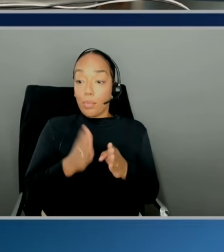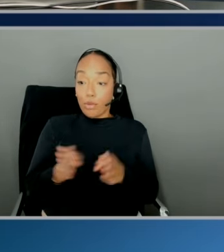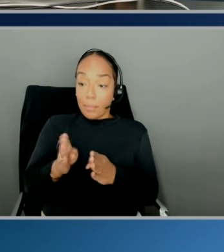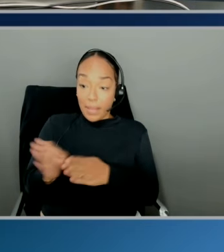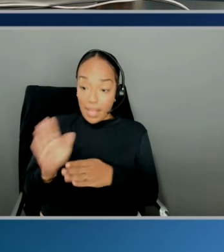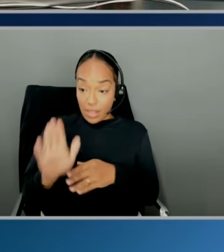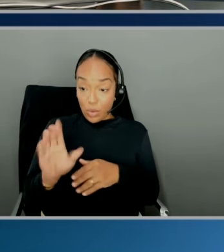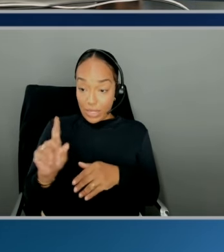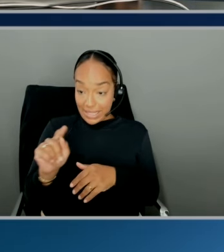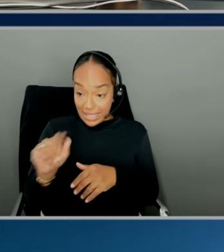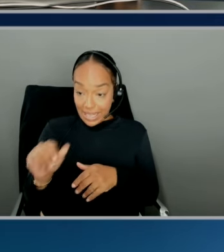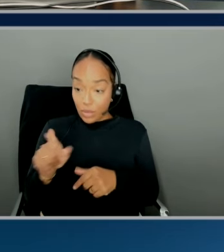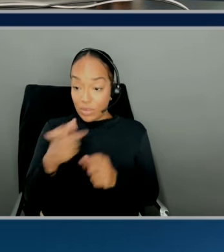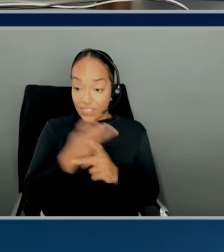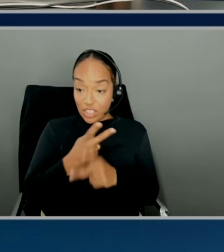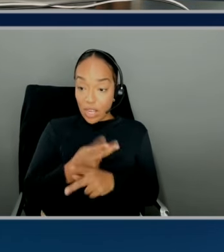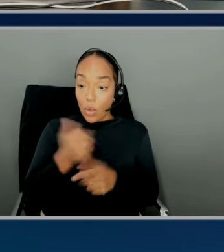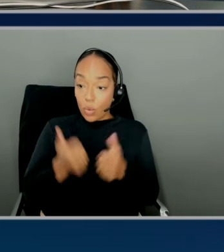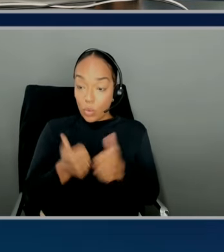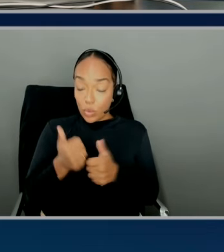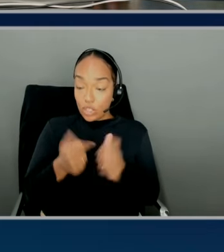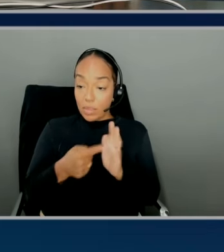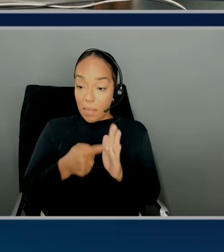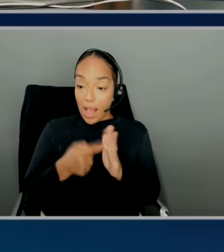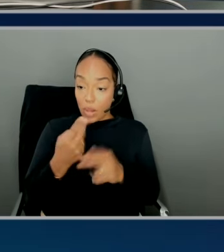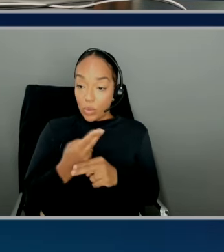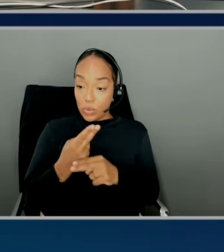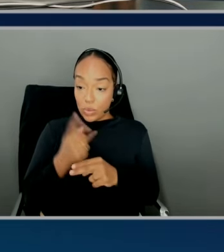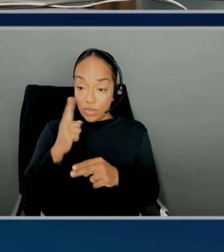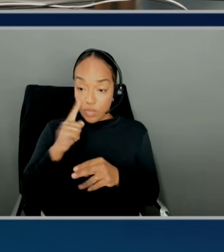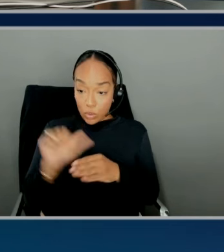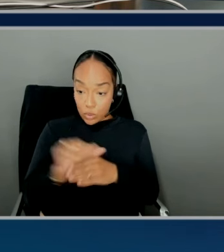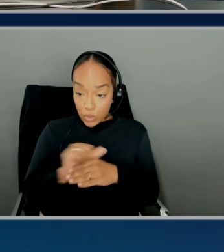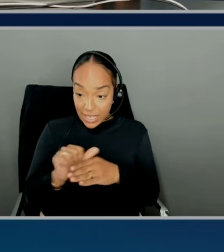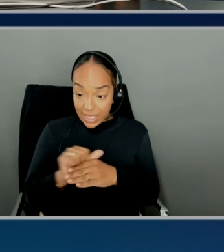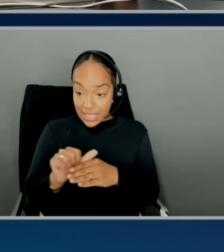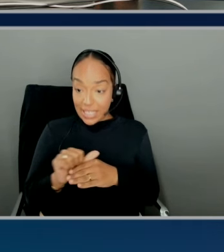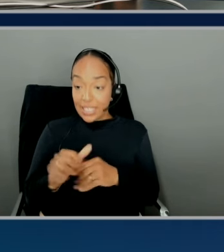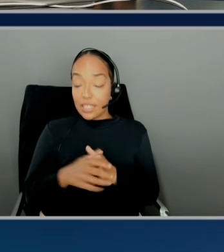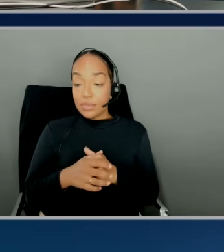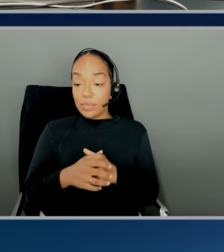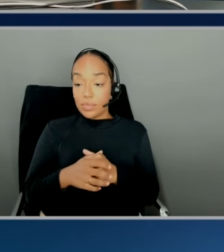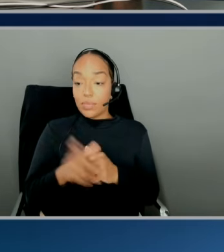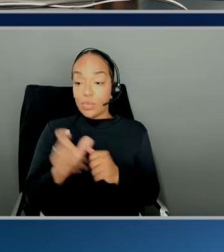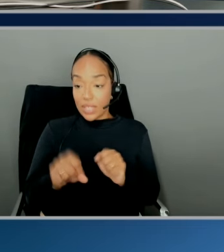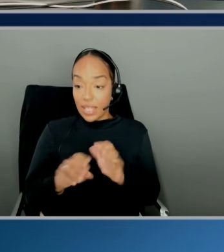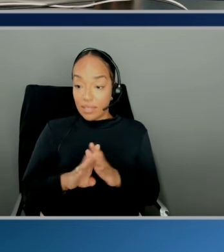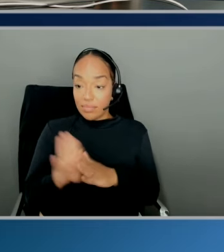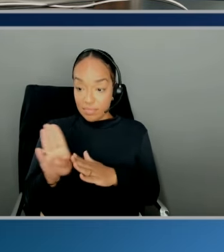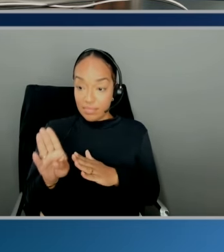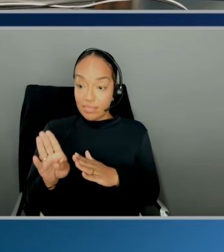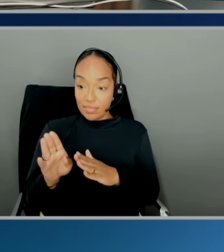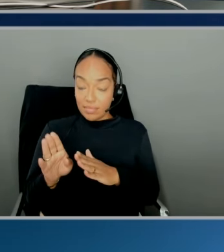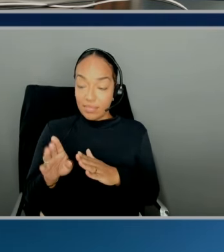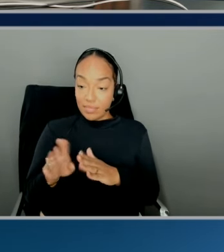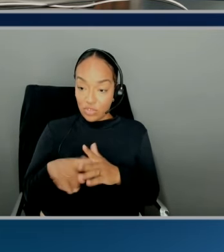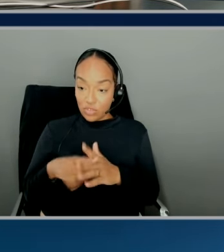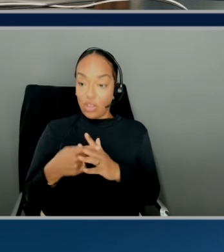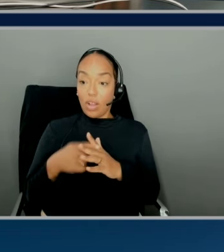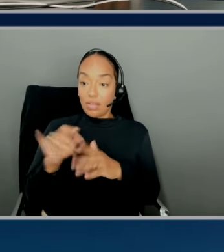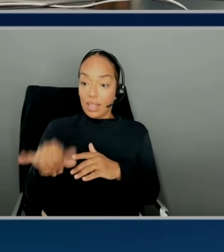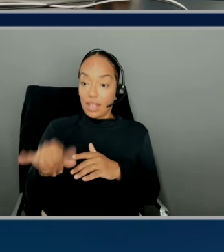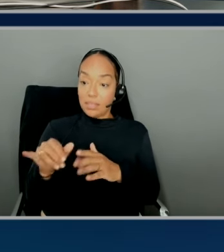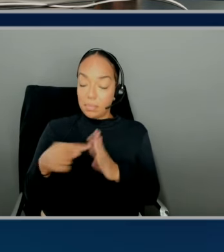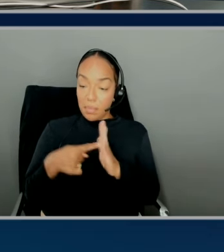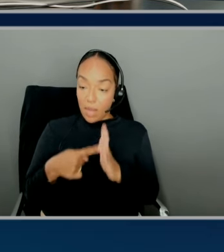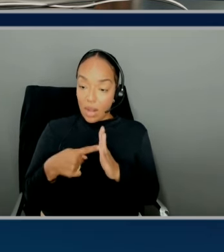you figure out like what models to use for training. You train your model. And then you deploy the model. And then you add those models to